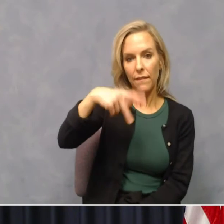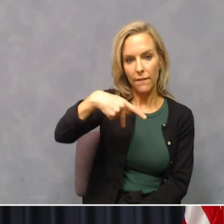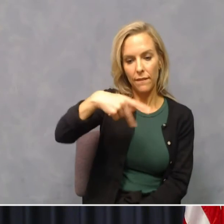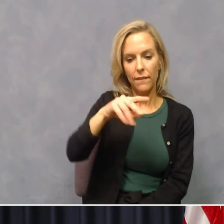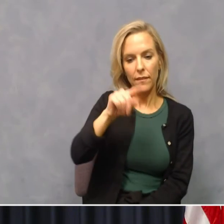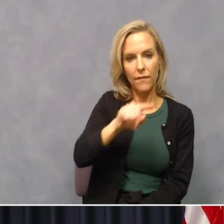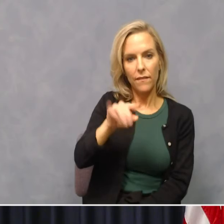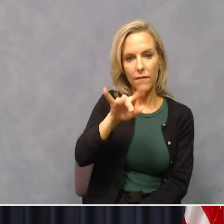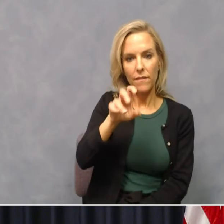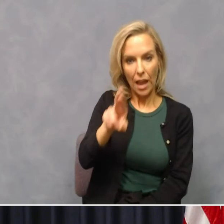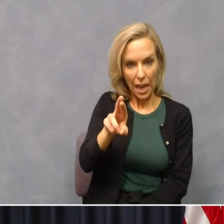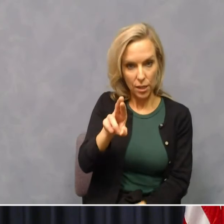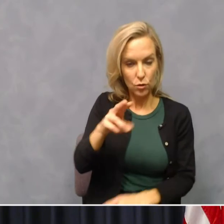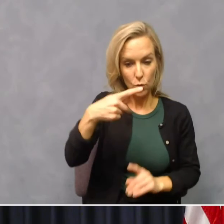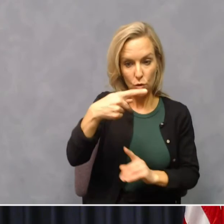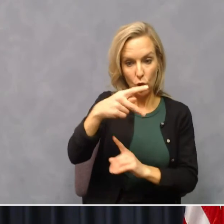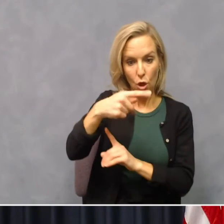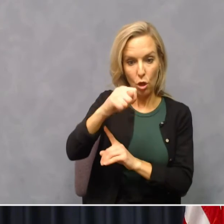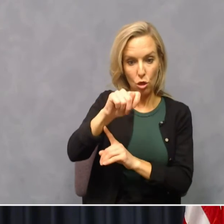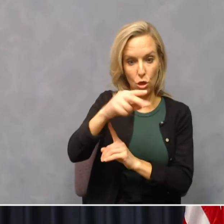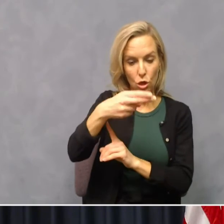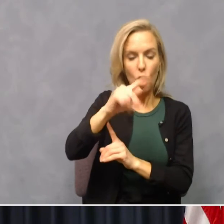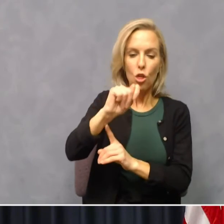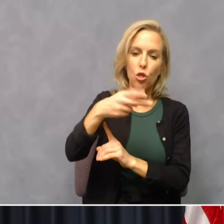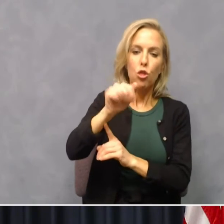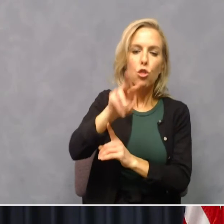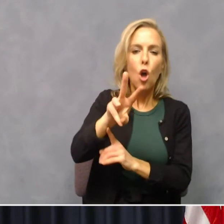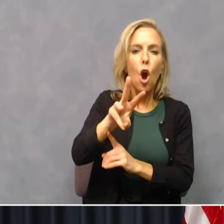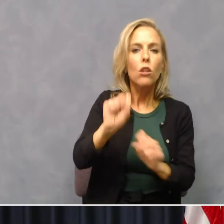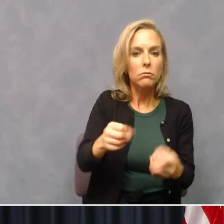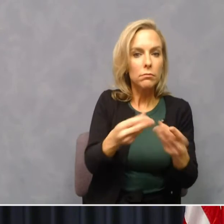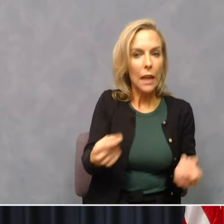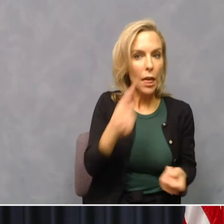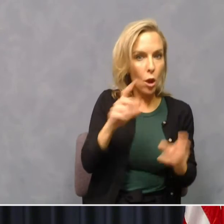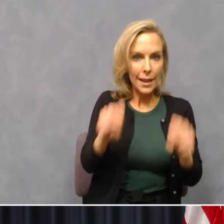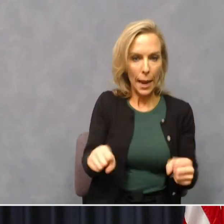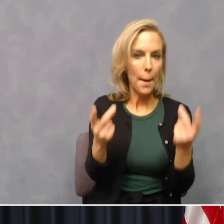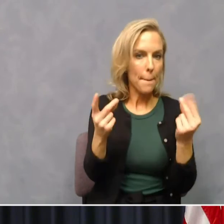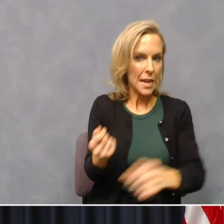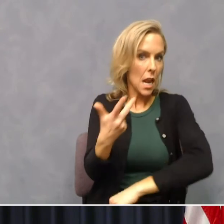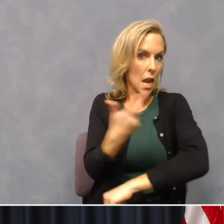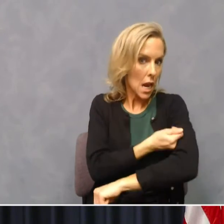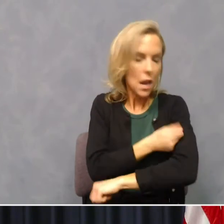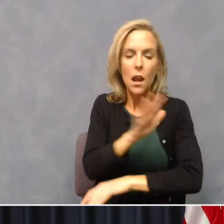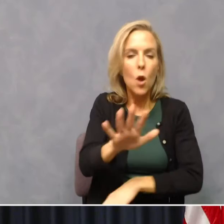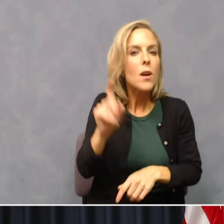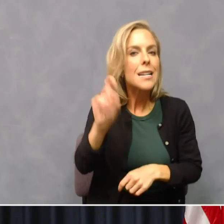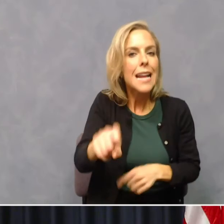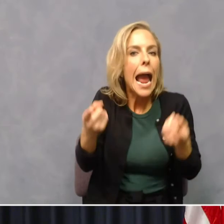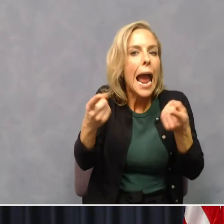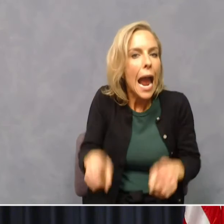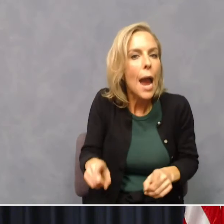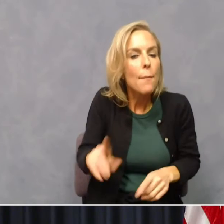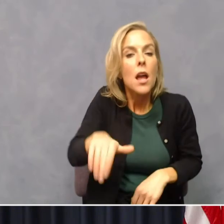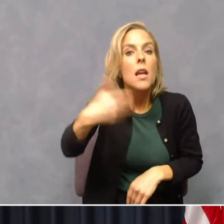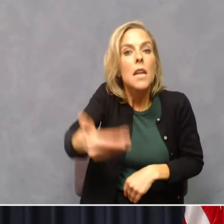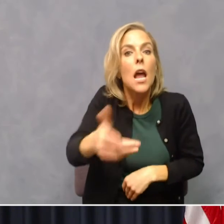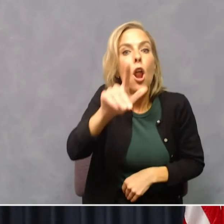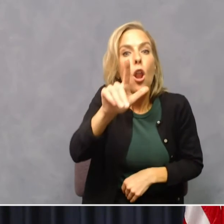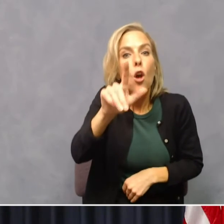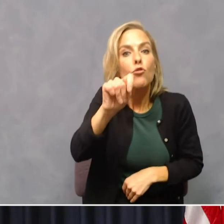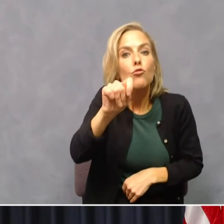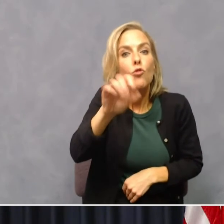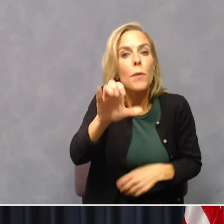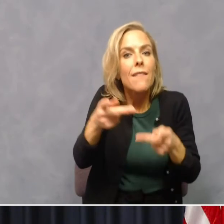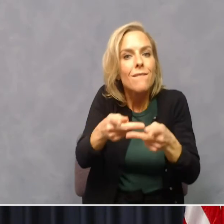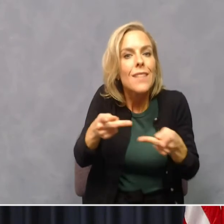thawed than they thought could be immediately used, what needs to happen is the next long-term care facility, the one